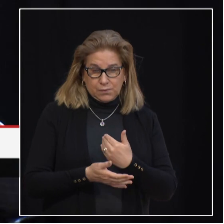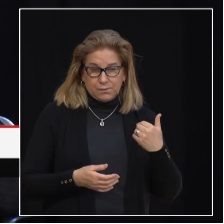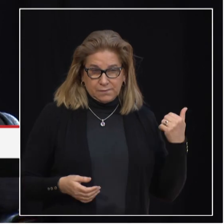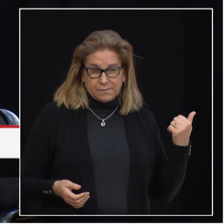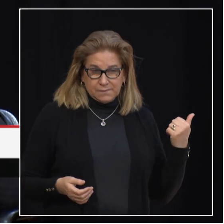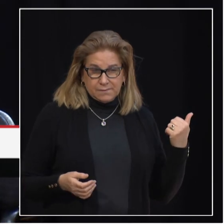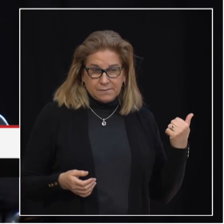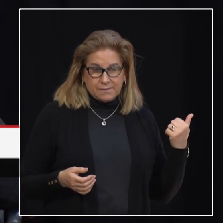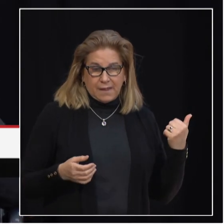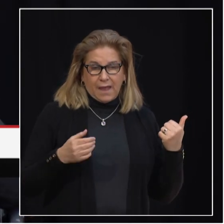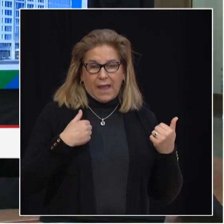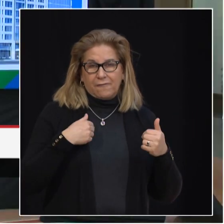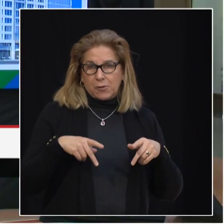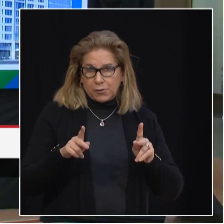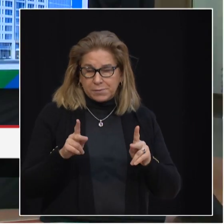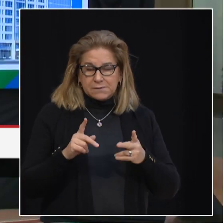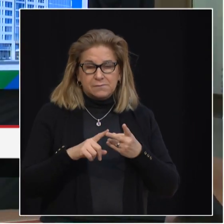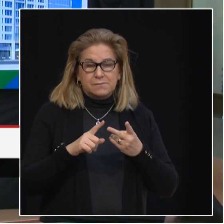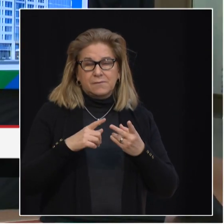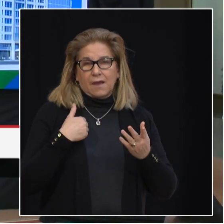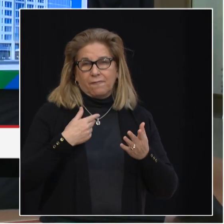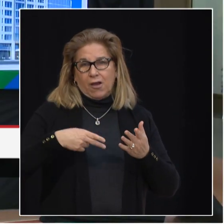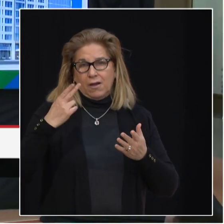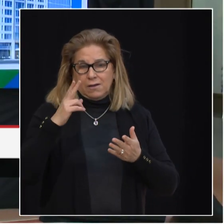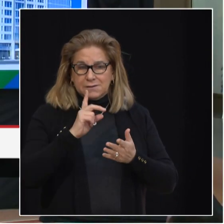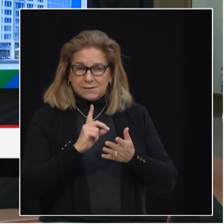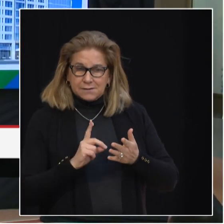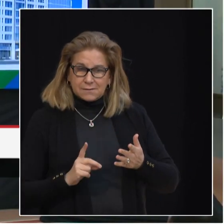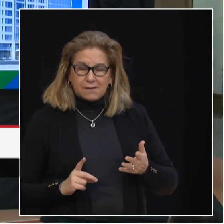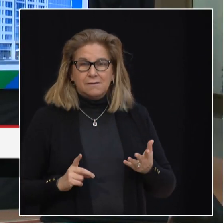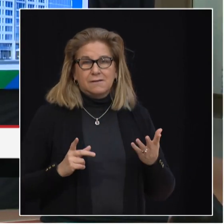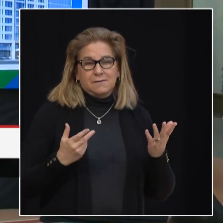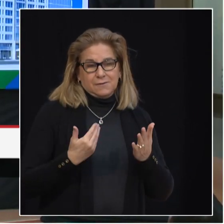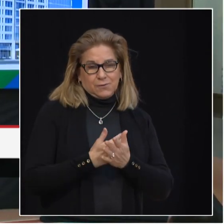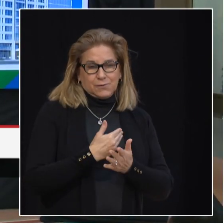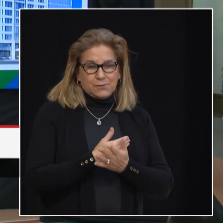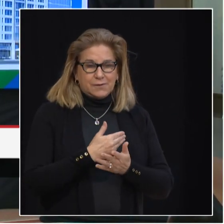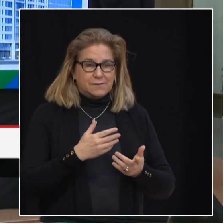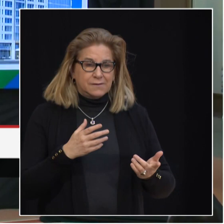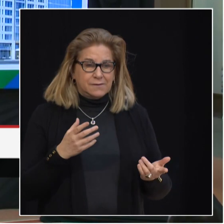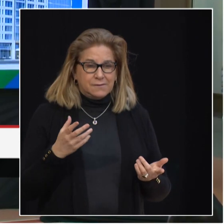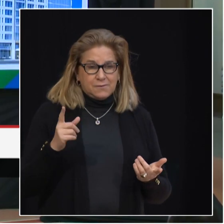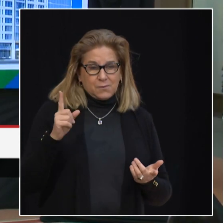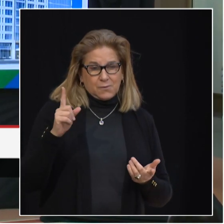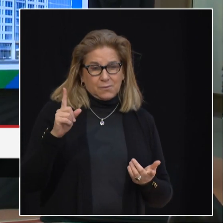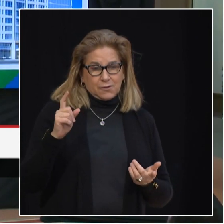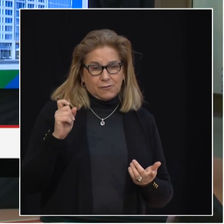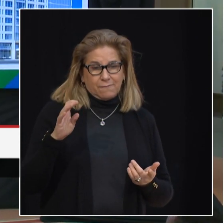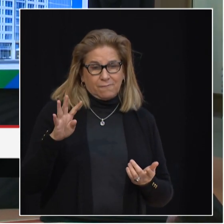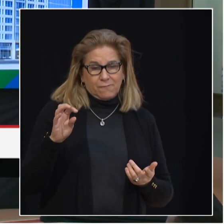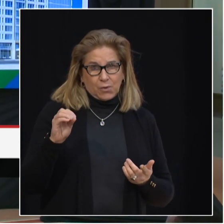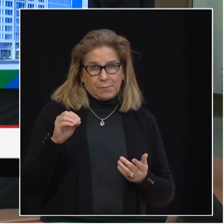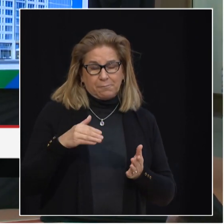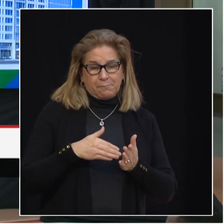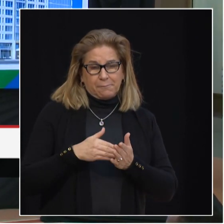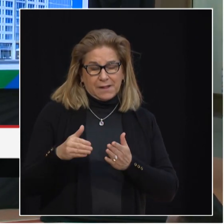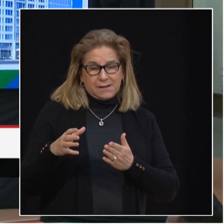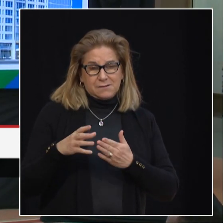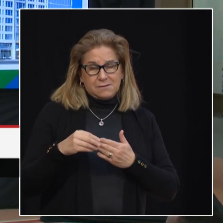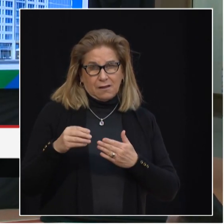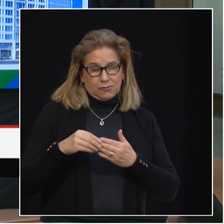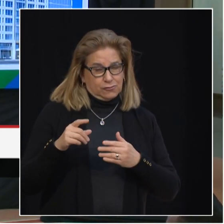on raising the capital. This is about a $140 million project. I'm looking across the